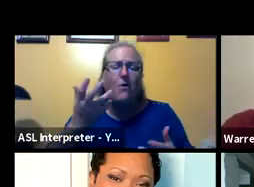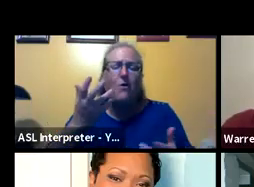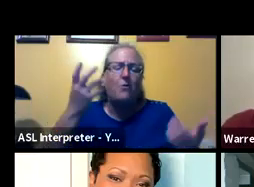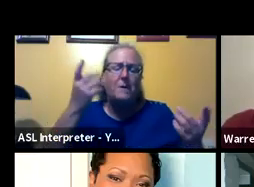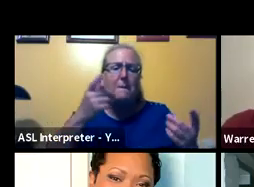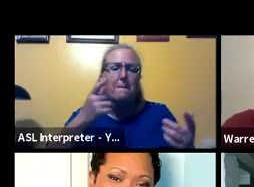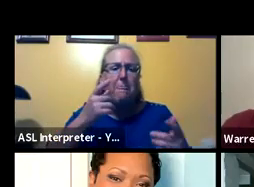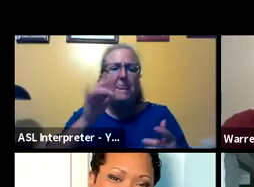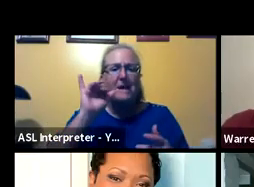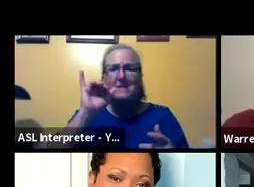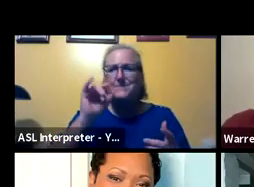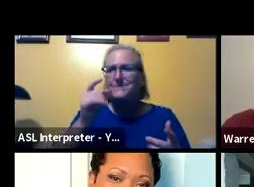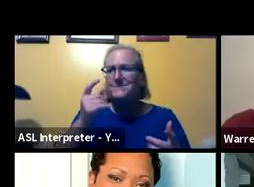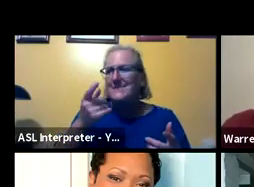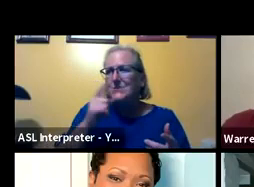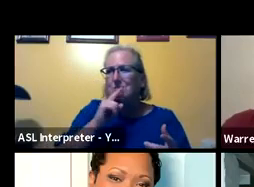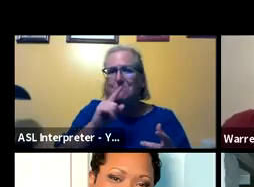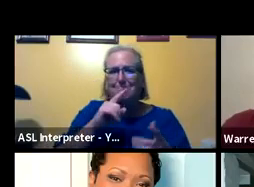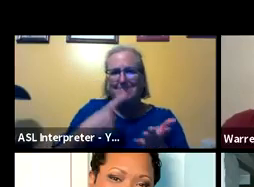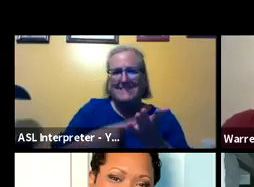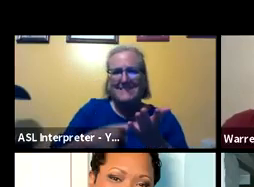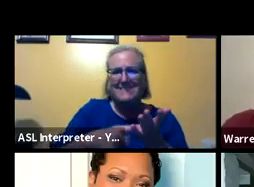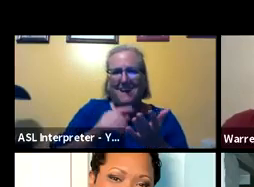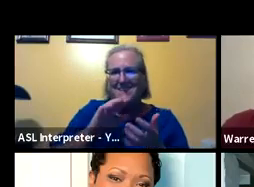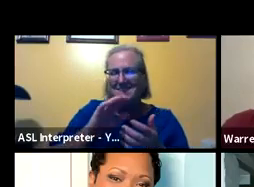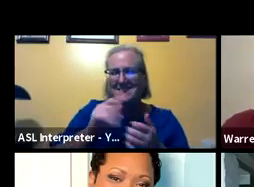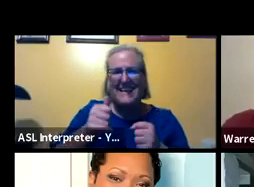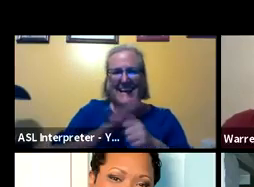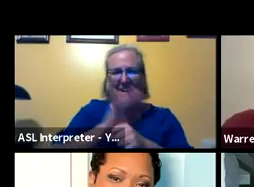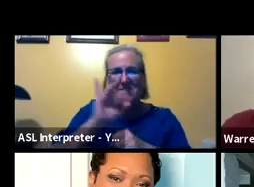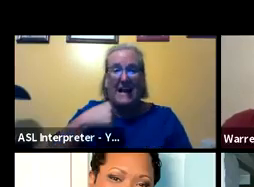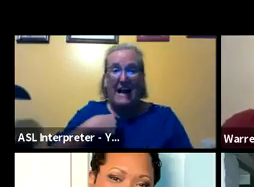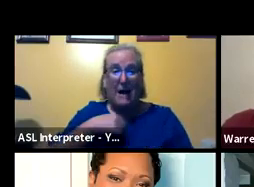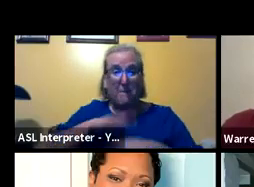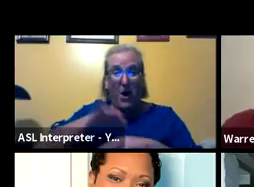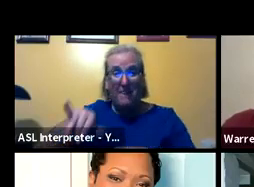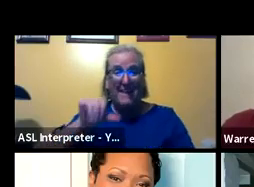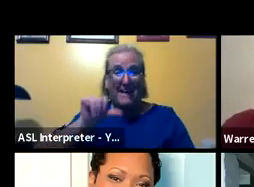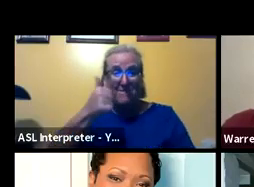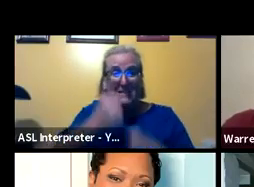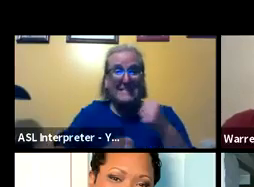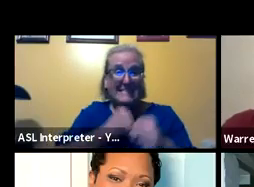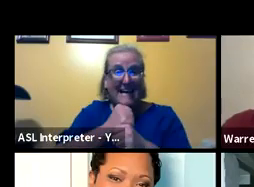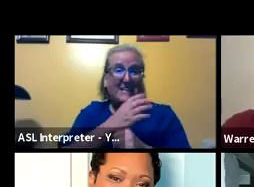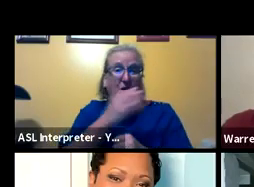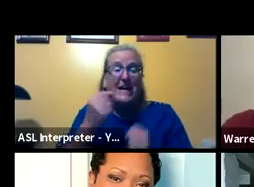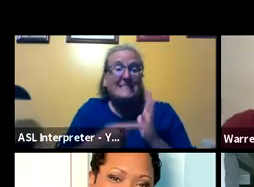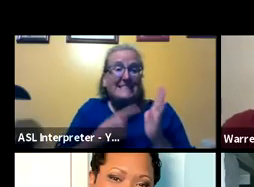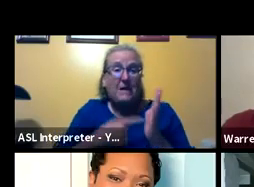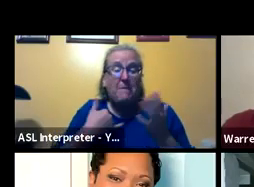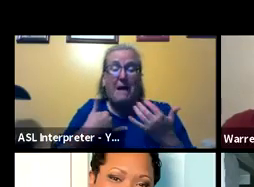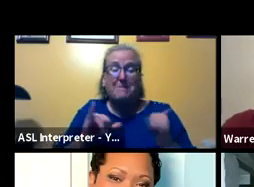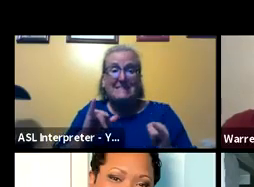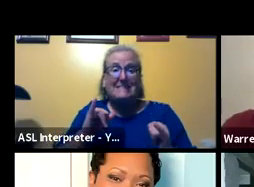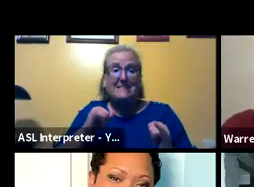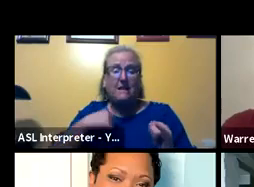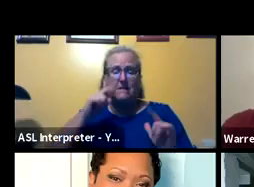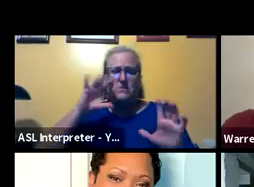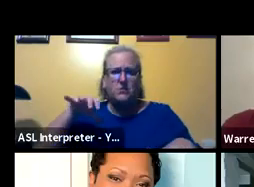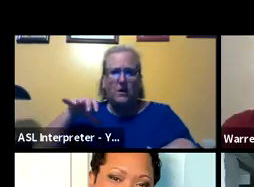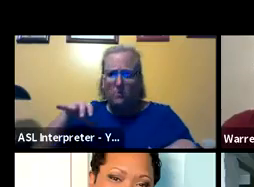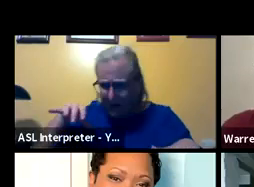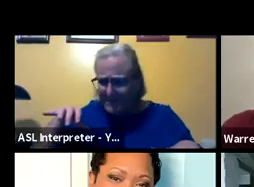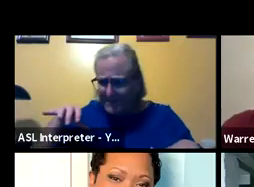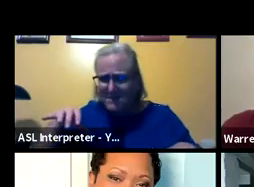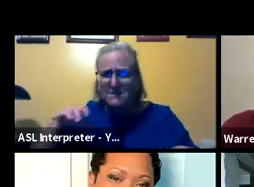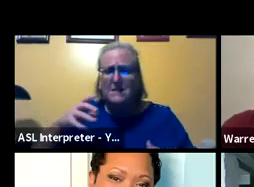covers any of that. I mean, I've been on it for 10 years and there's still things that surprise me, but you do